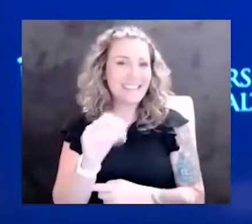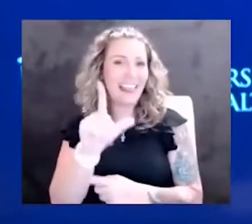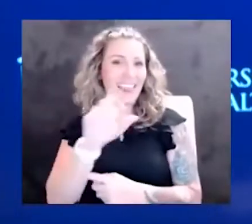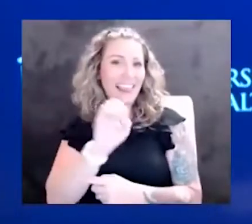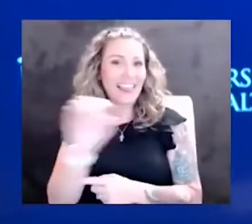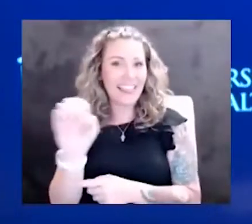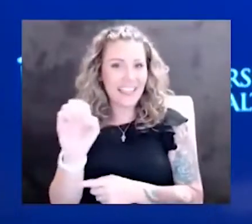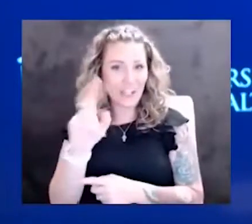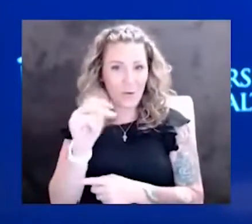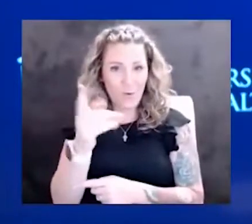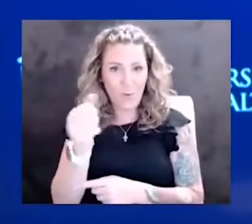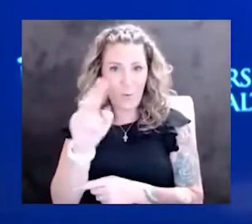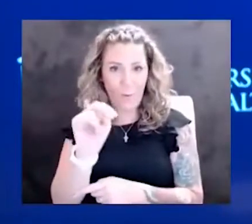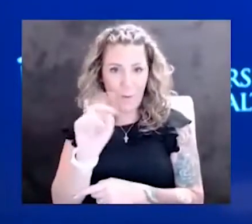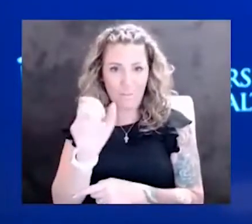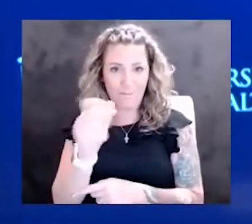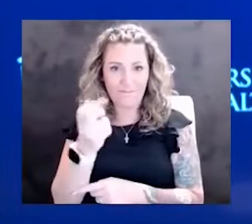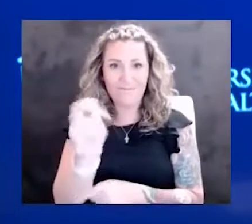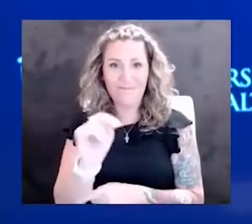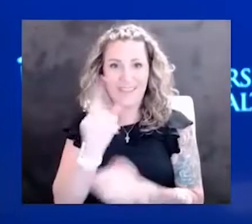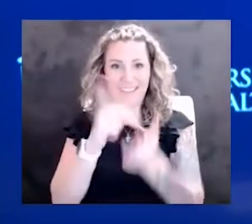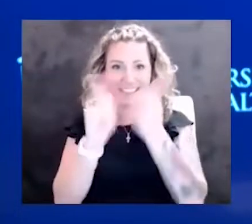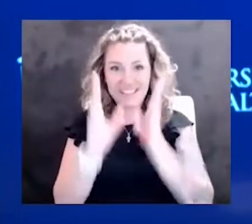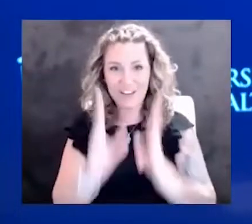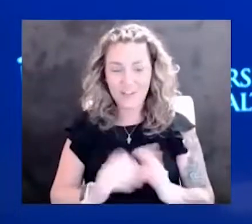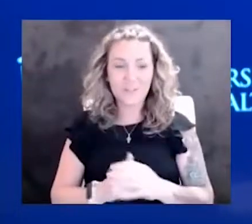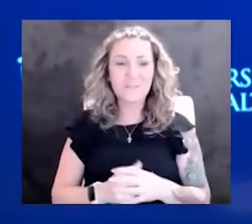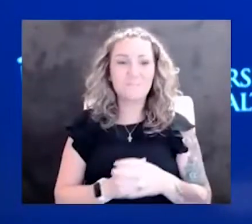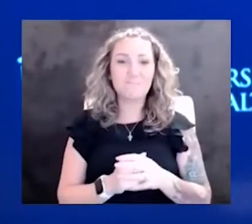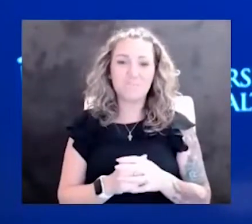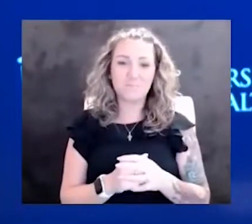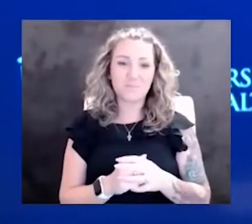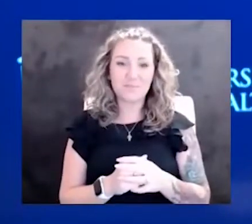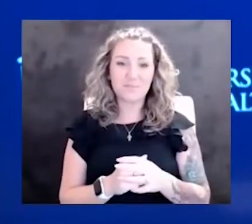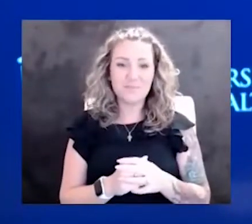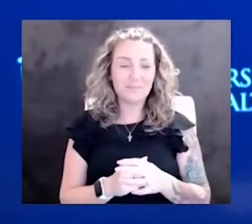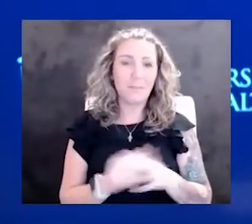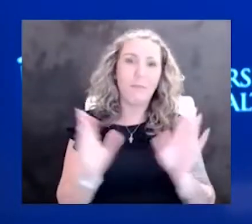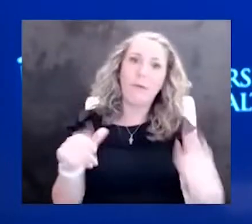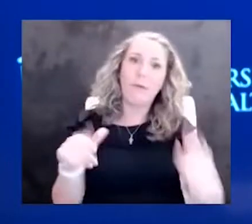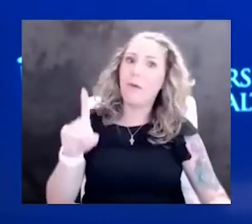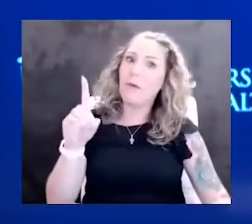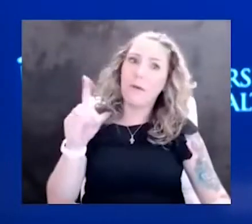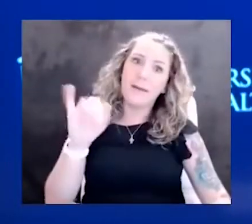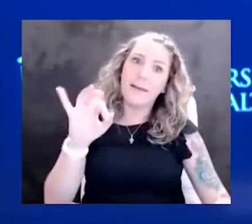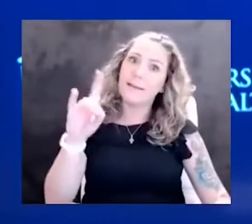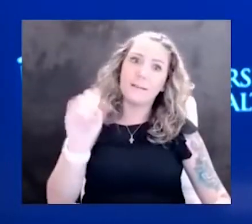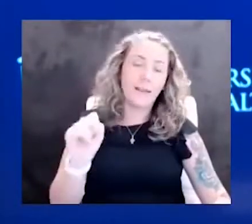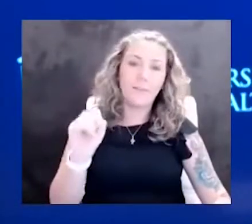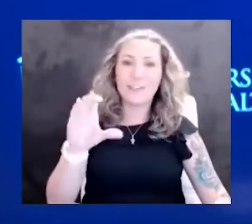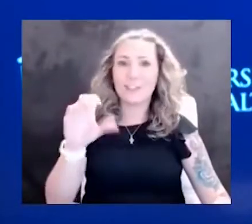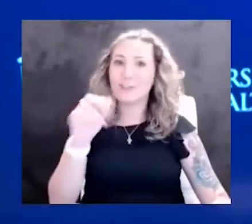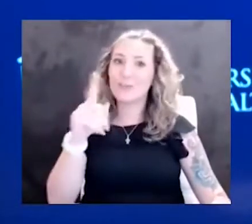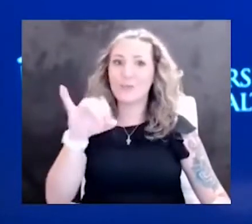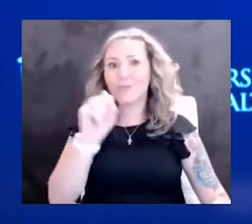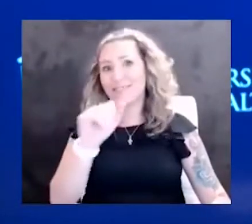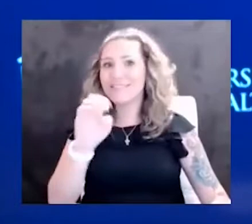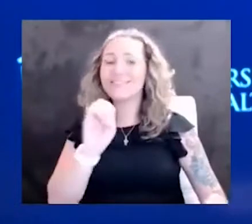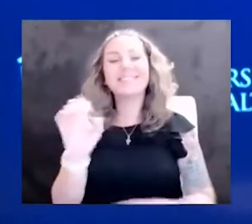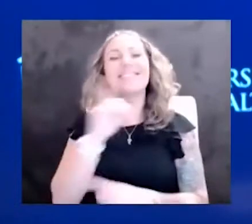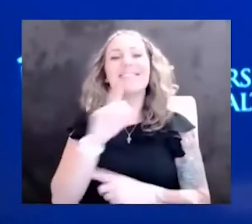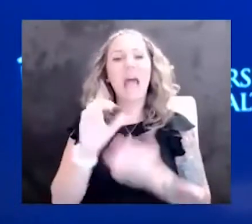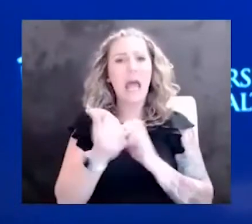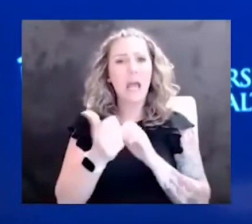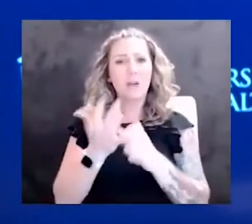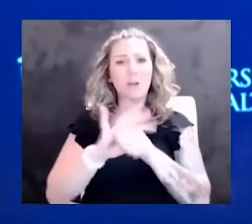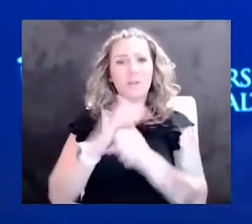All right. Thank you, Dr. guys. Davids. Good Lord, I got it all confused. Sharice, how has COVID-19 impacted the people